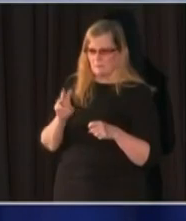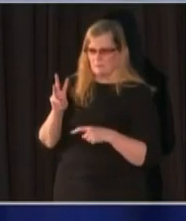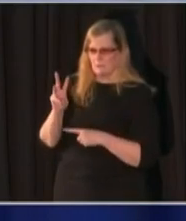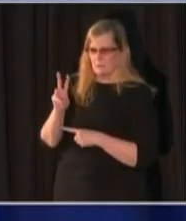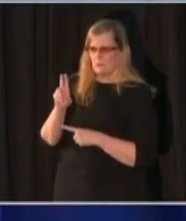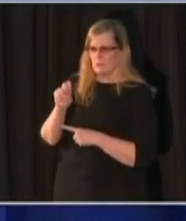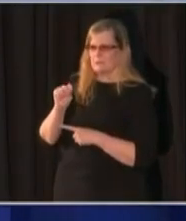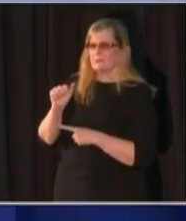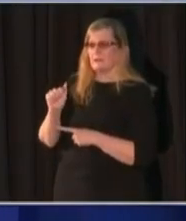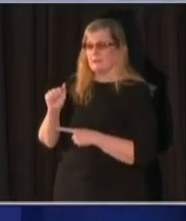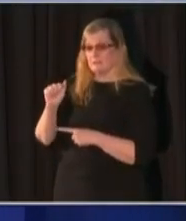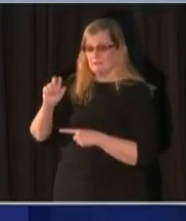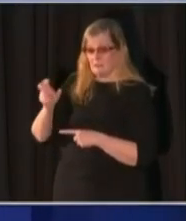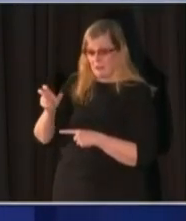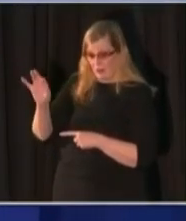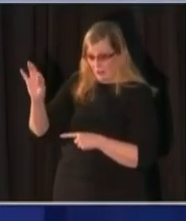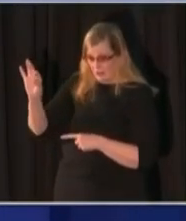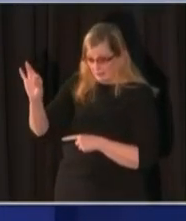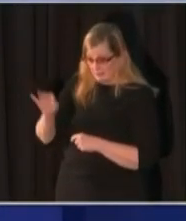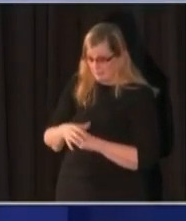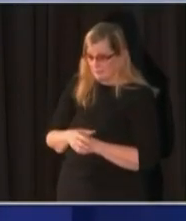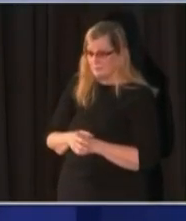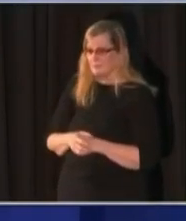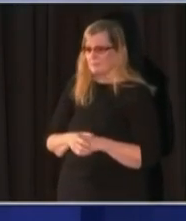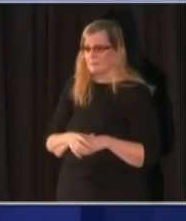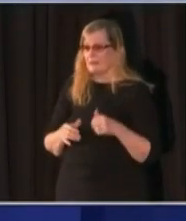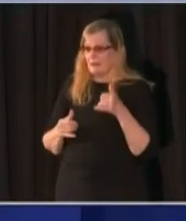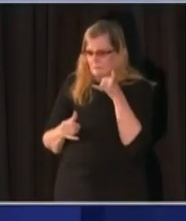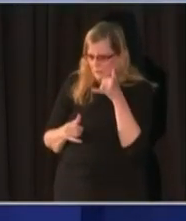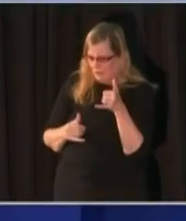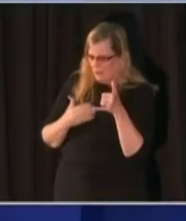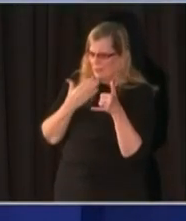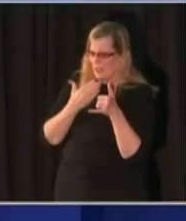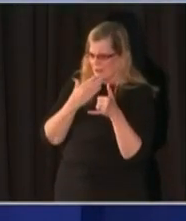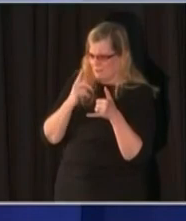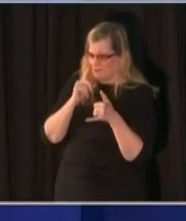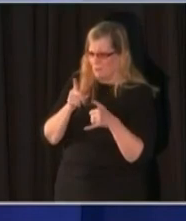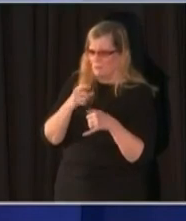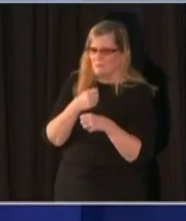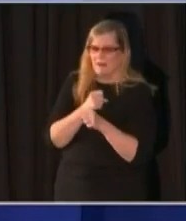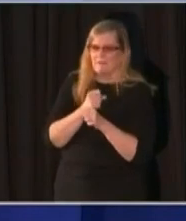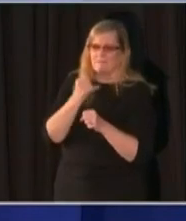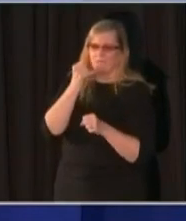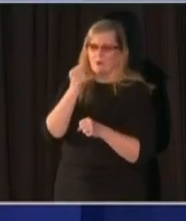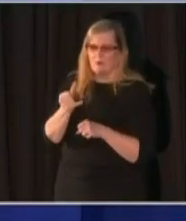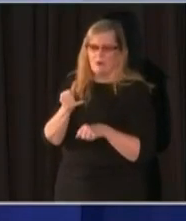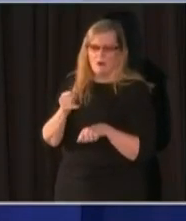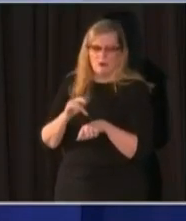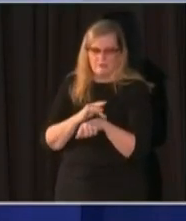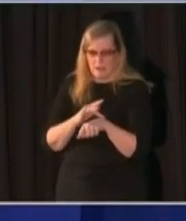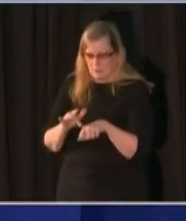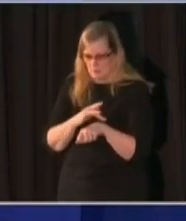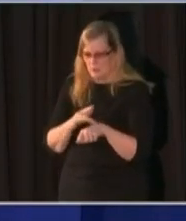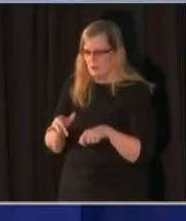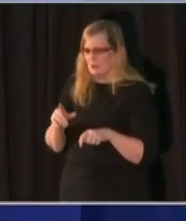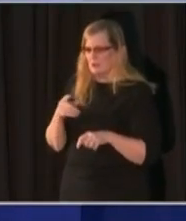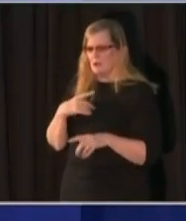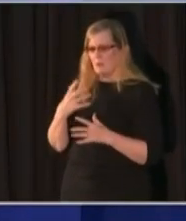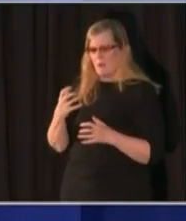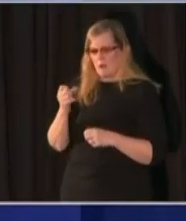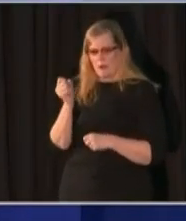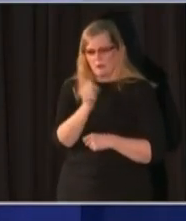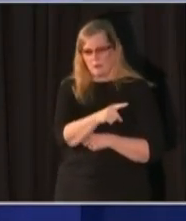morning, everyone. Thanks for making this phone line available, Mayor. A couple of questions about Farmers Market initially.